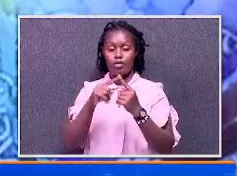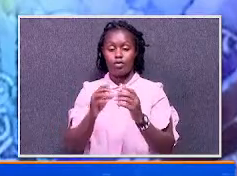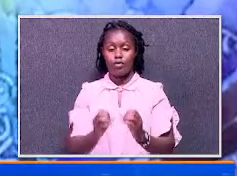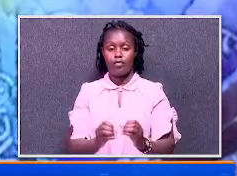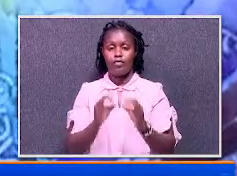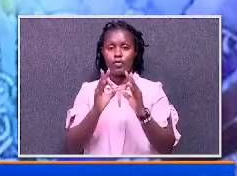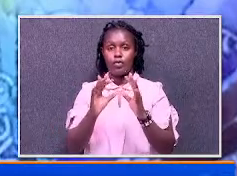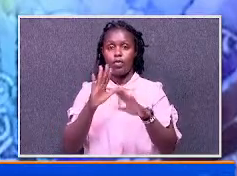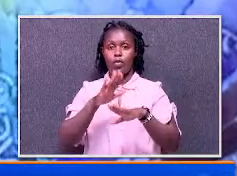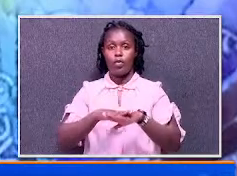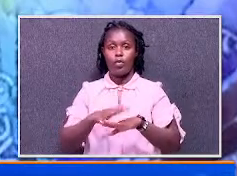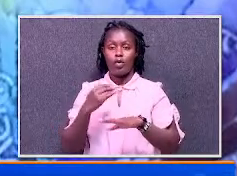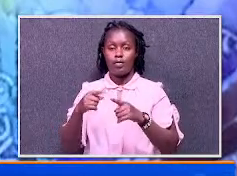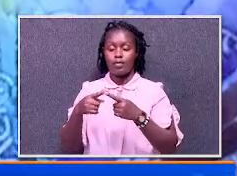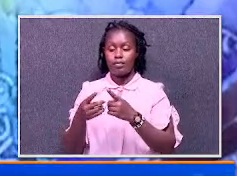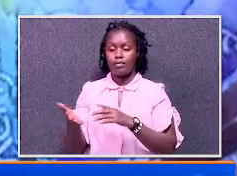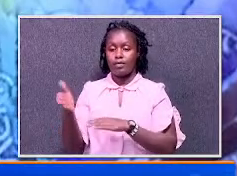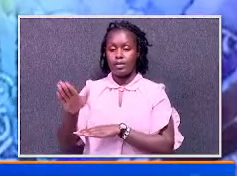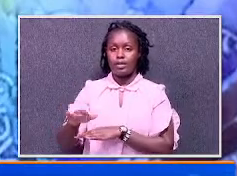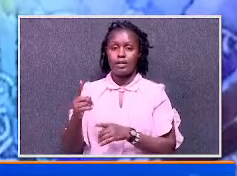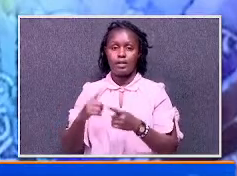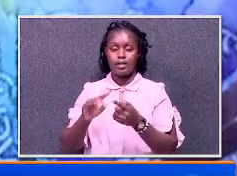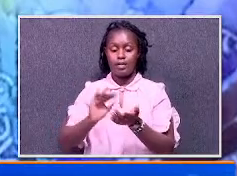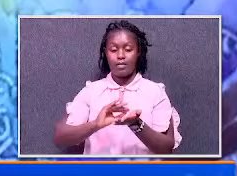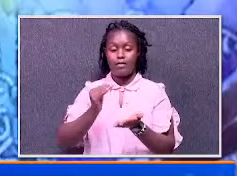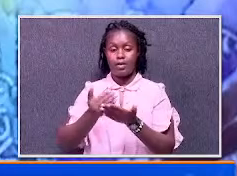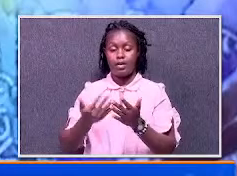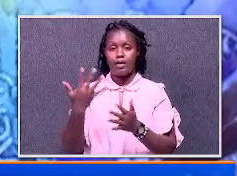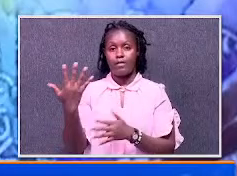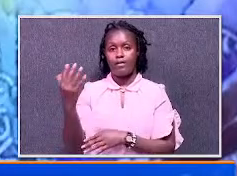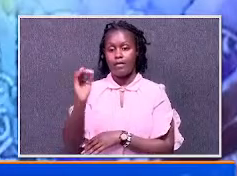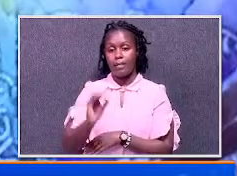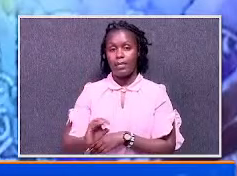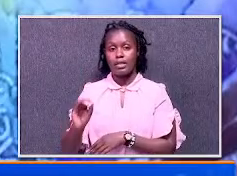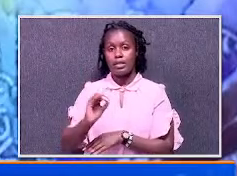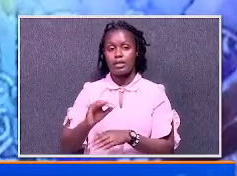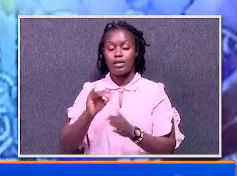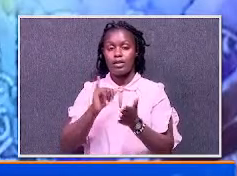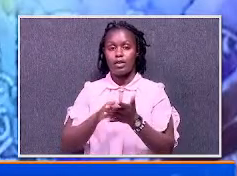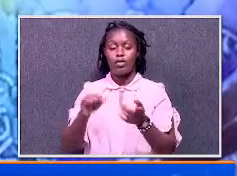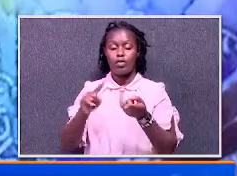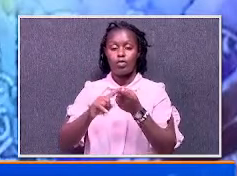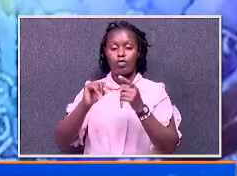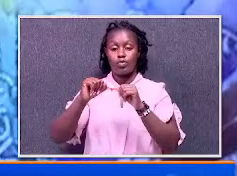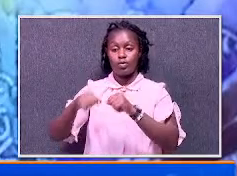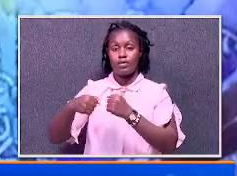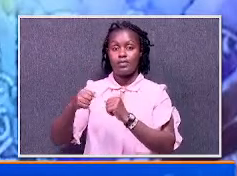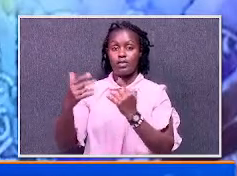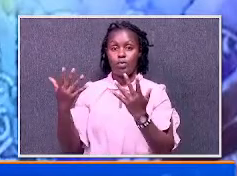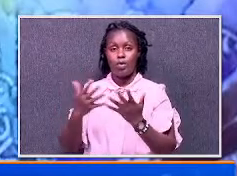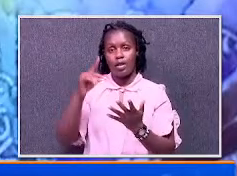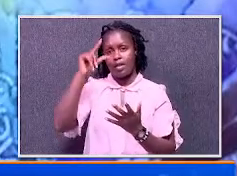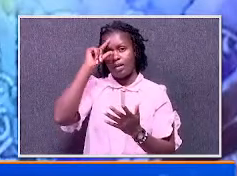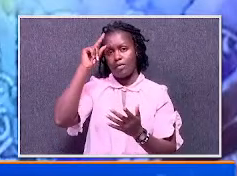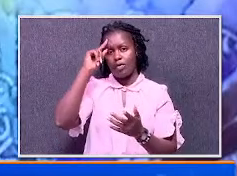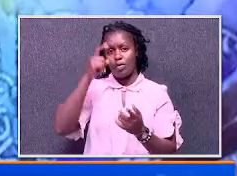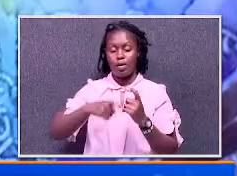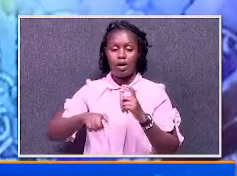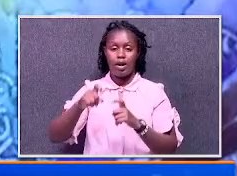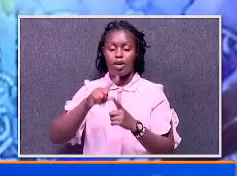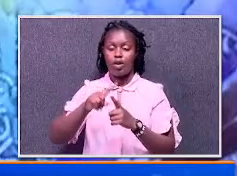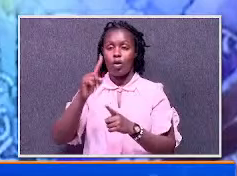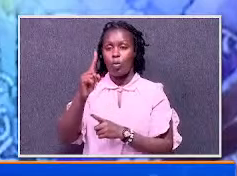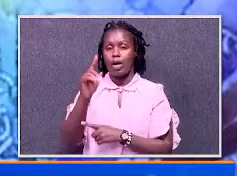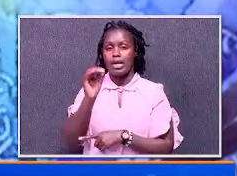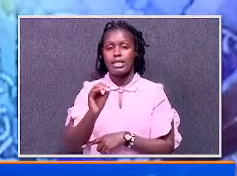hell-bent on defrauding the fund. The minister says 5% of the loan borrowed will go to savings scheme where the government will be adding 1 shilling for